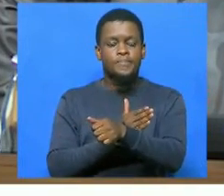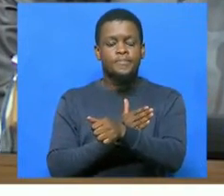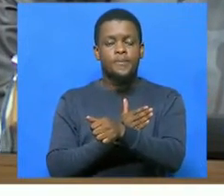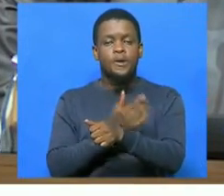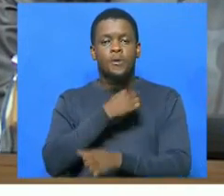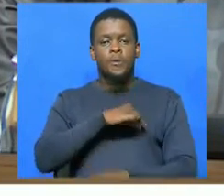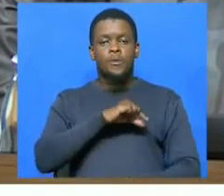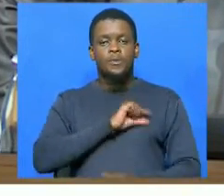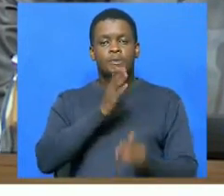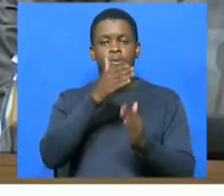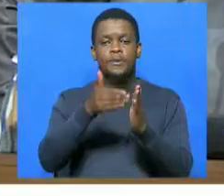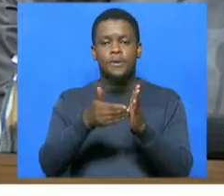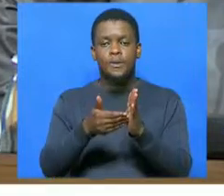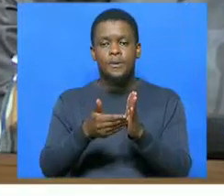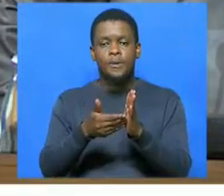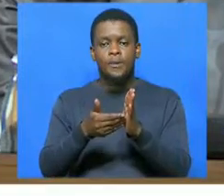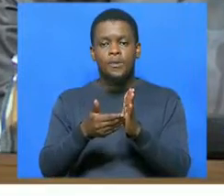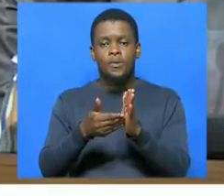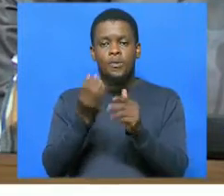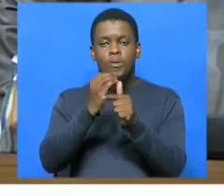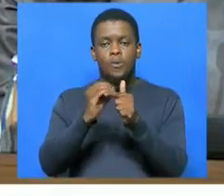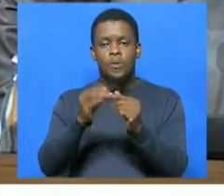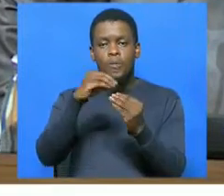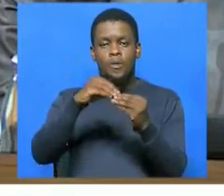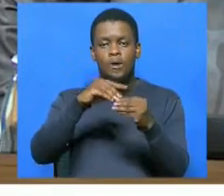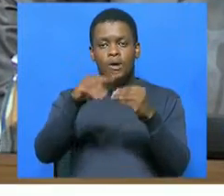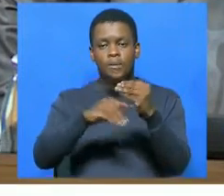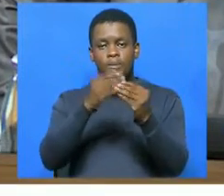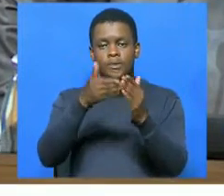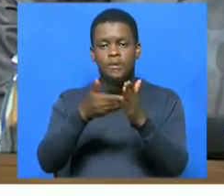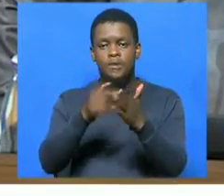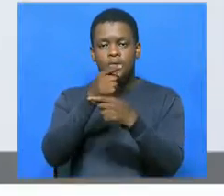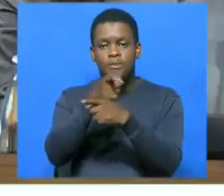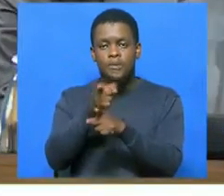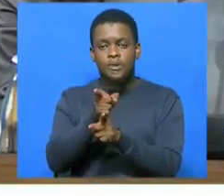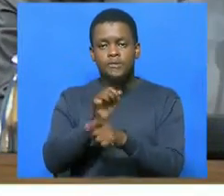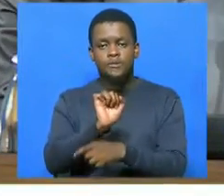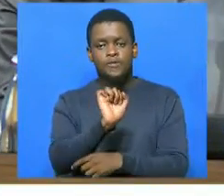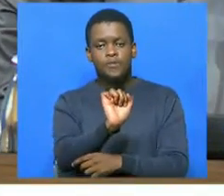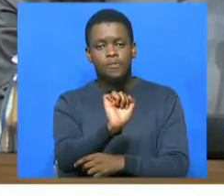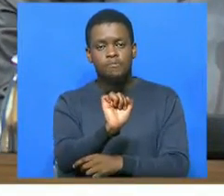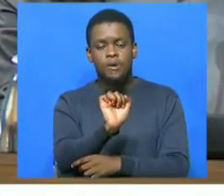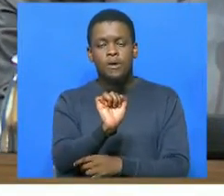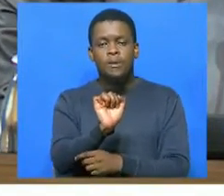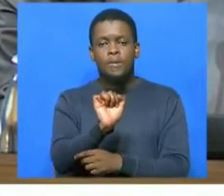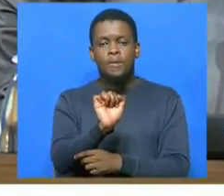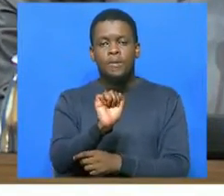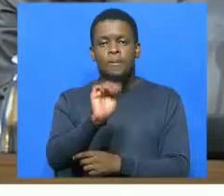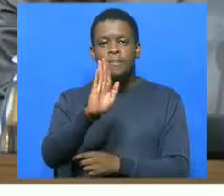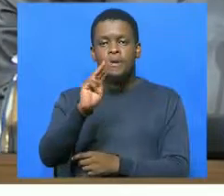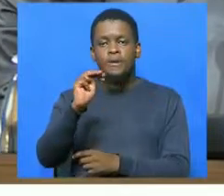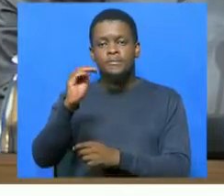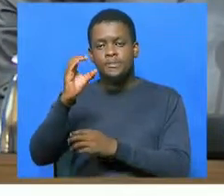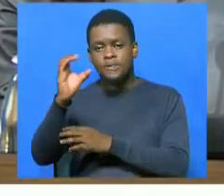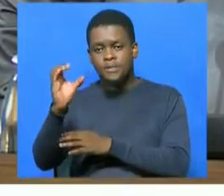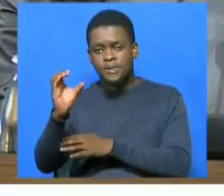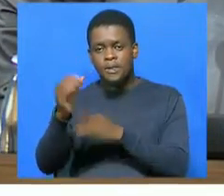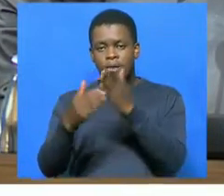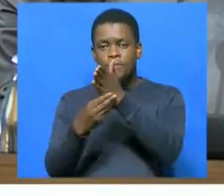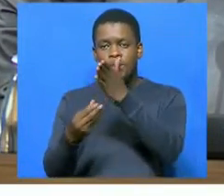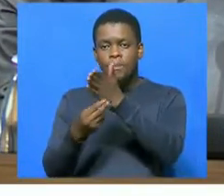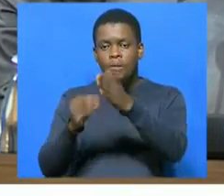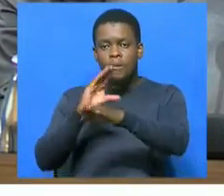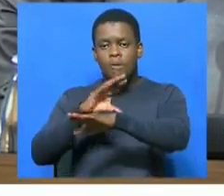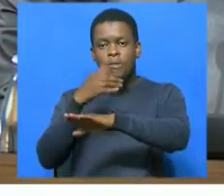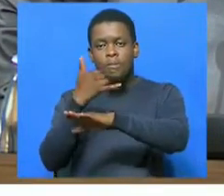quite drastically our production. The Botswana Meat Commission, which has been the flagship entity